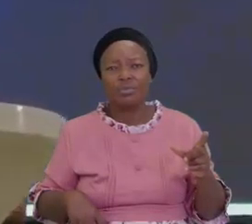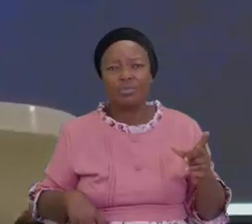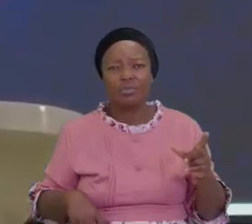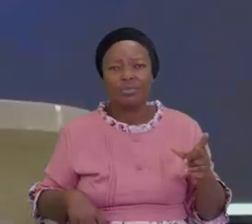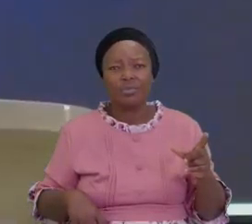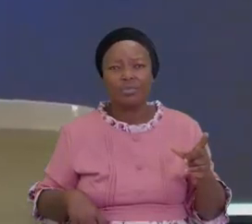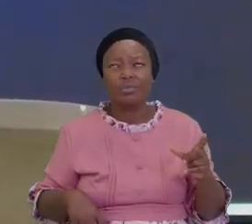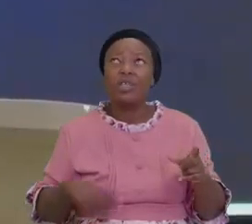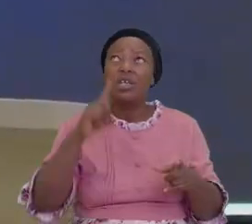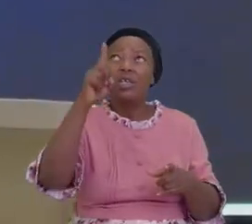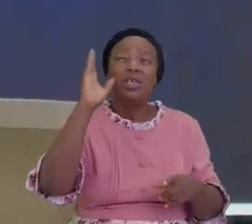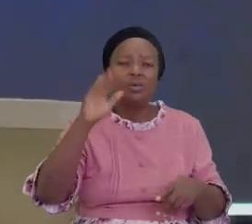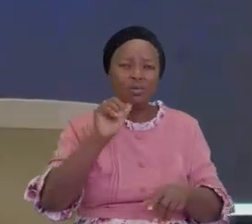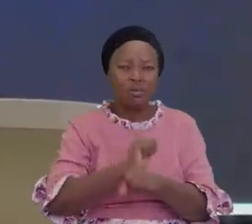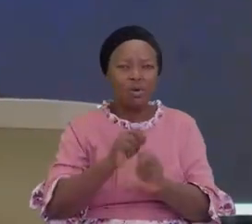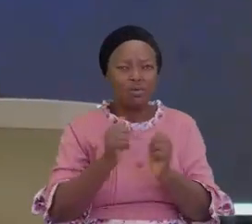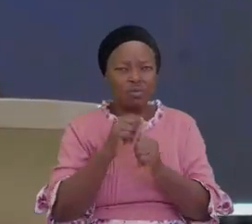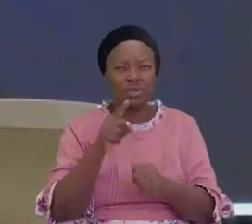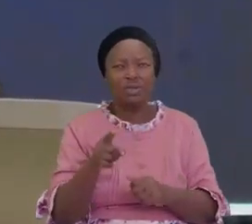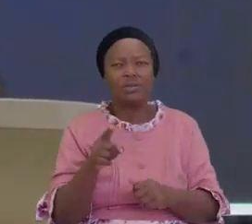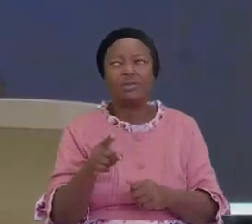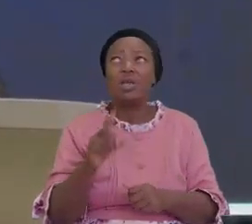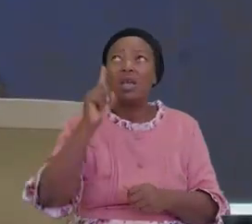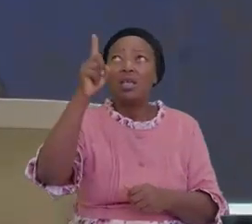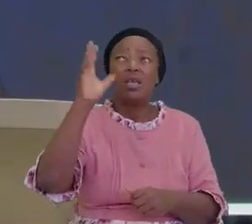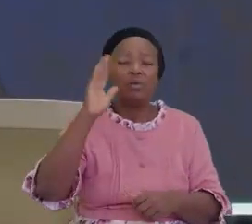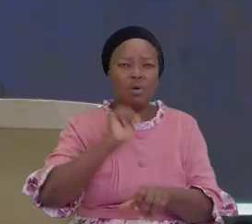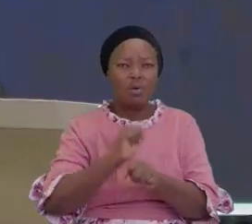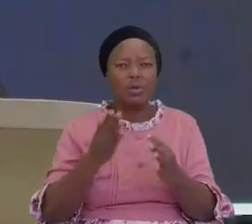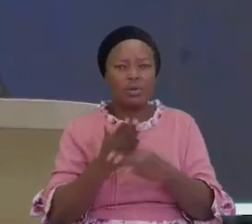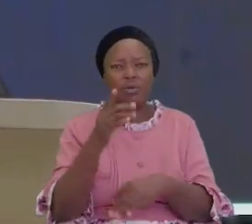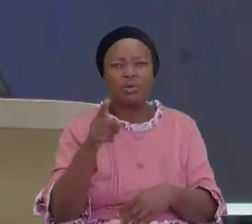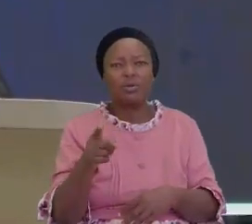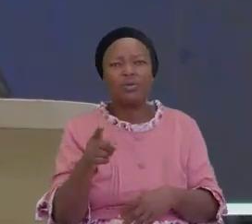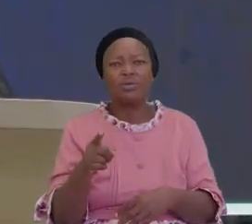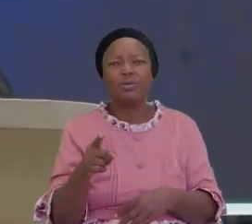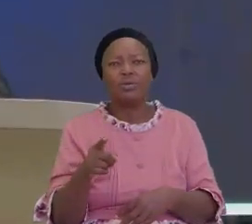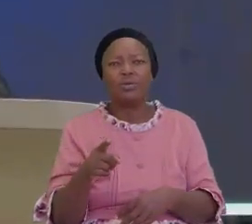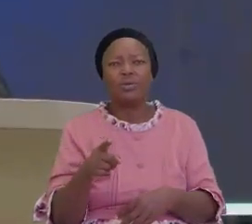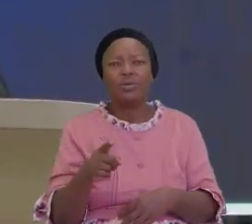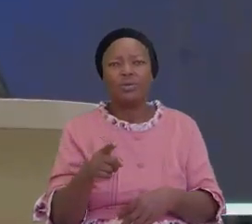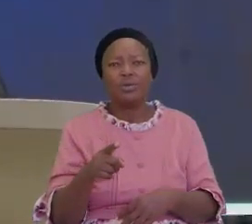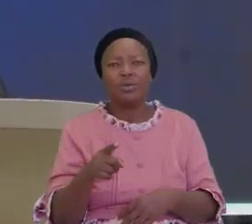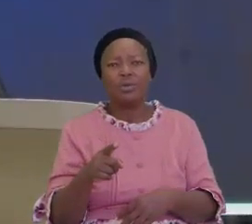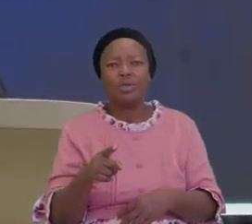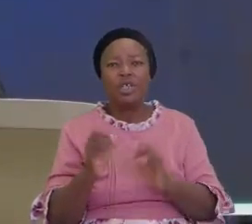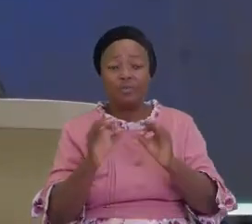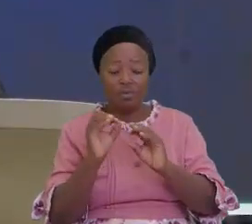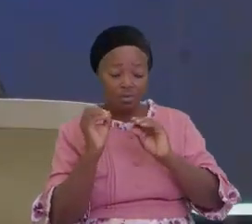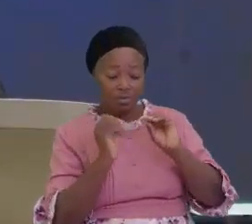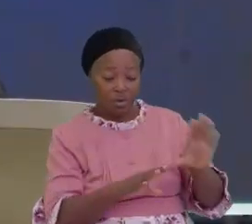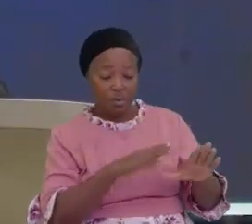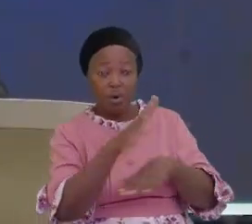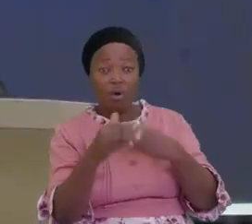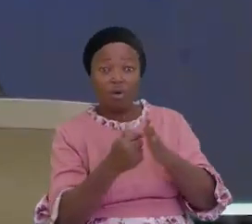He will walk with you. He will walk through you. If you drop all the sick that will pull you